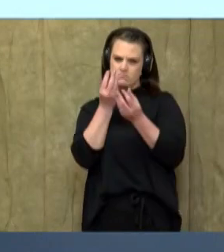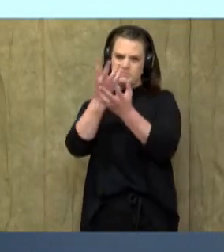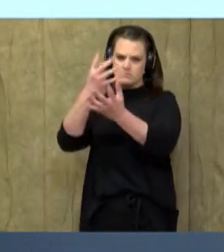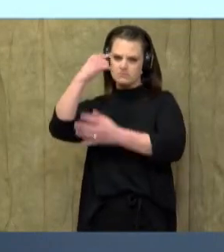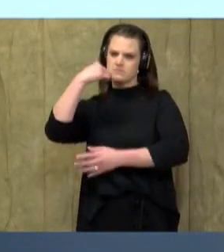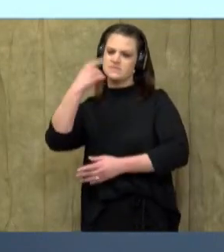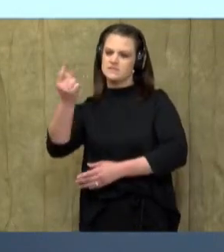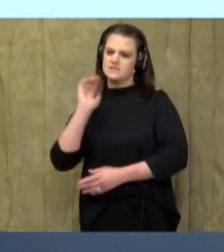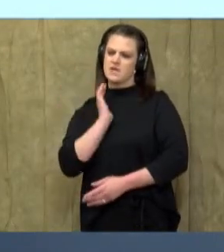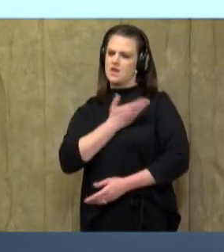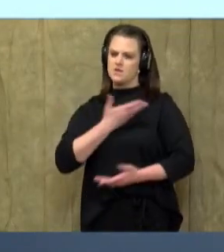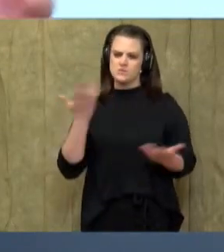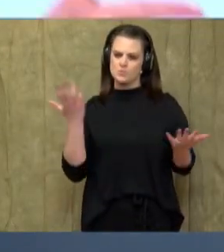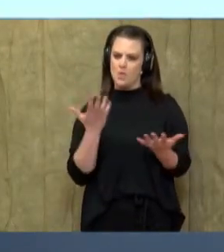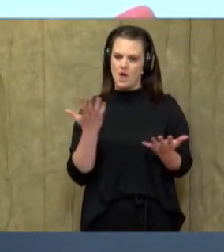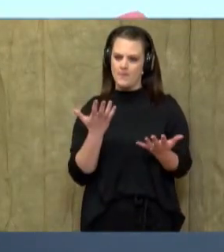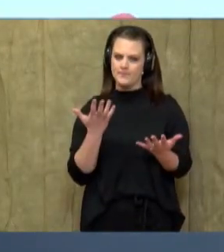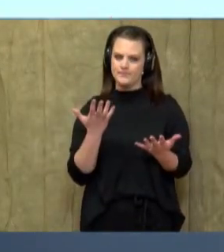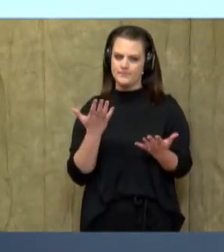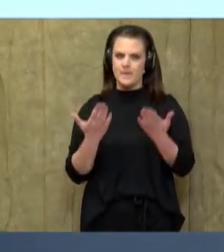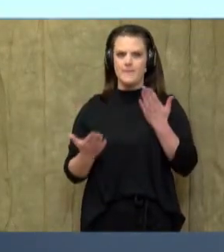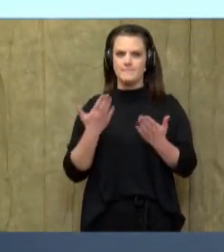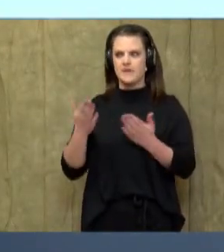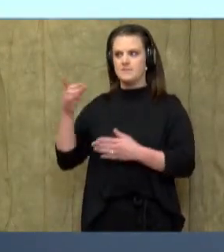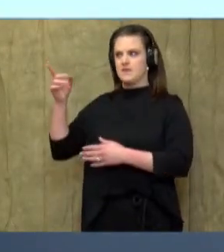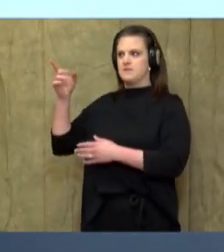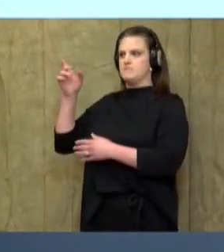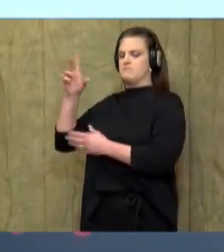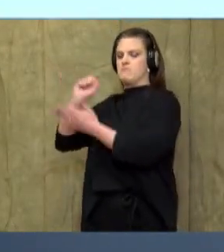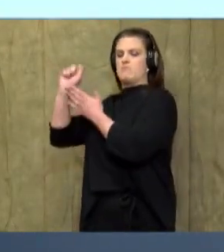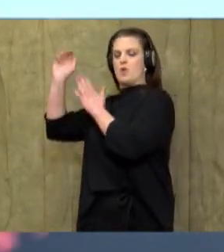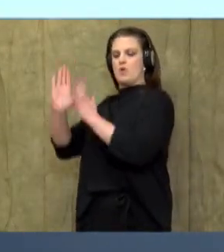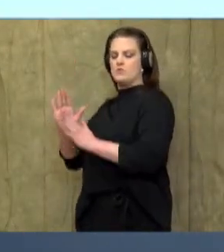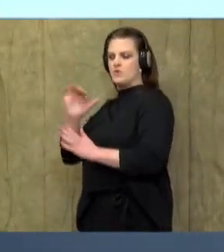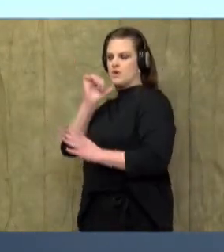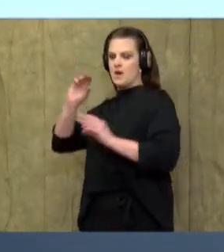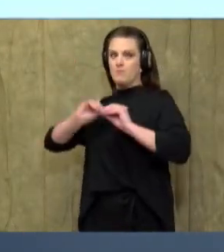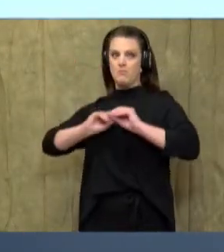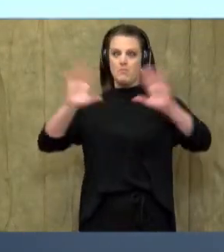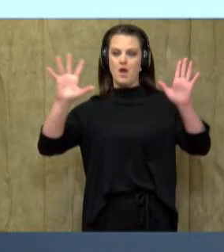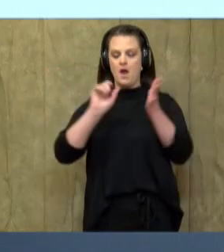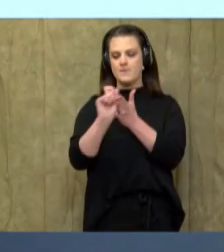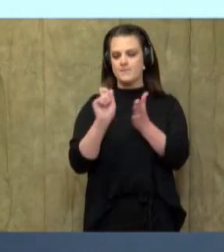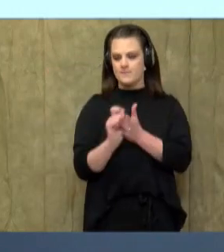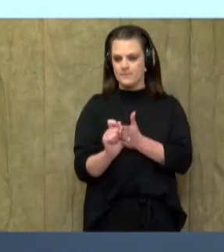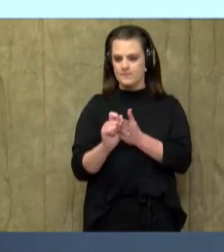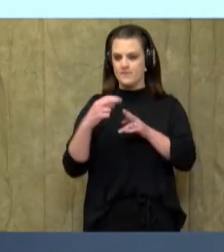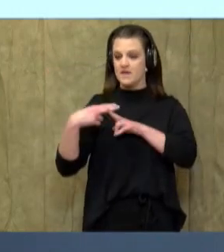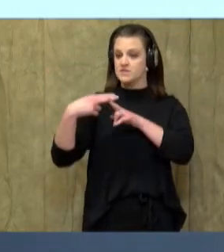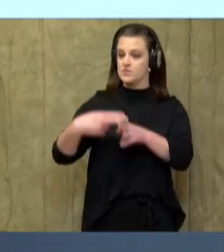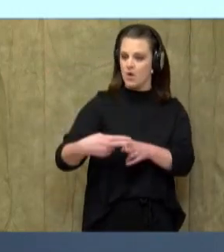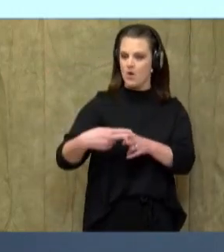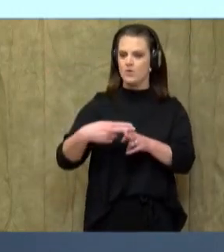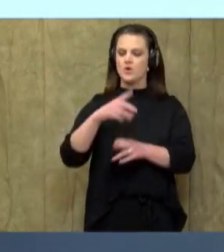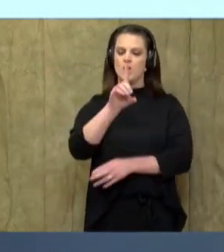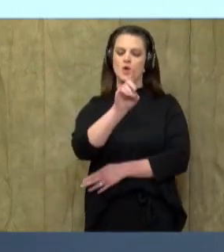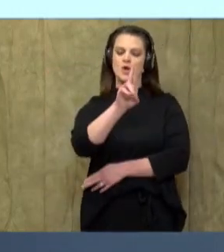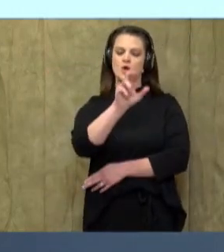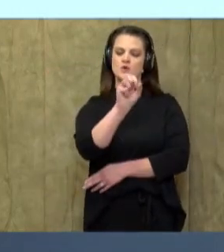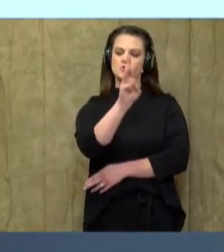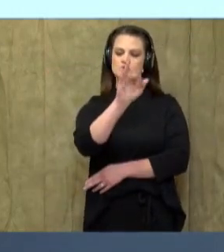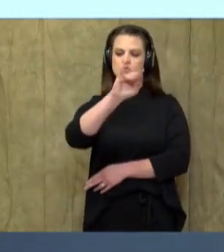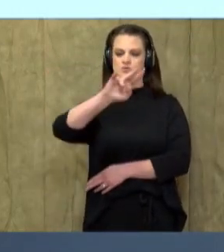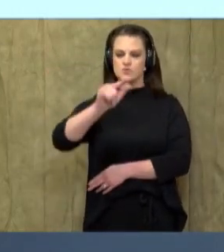that he or she has not directly stated. So that is calling drawing conclusions and